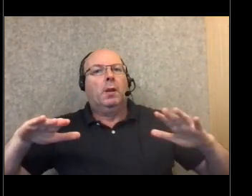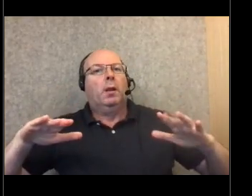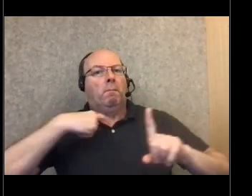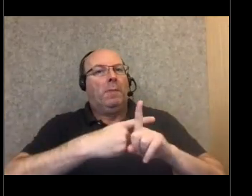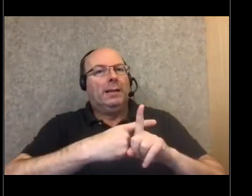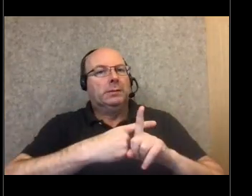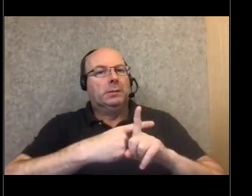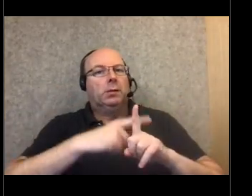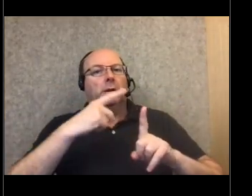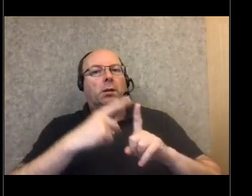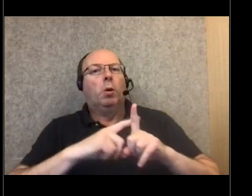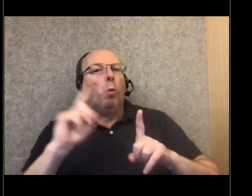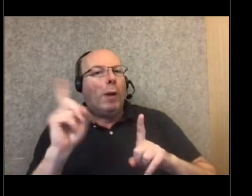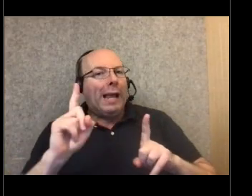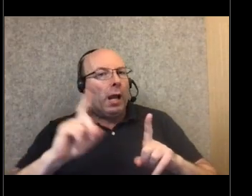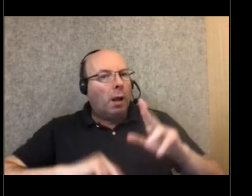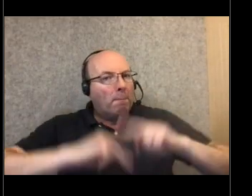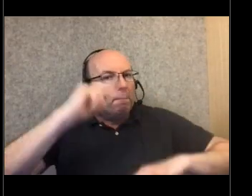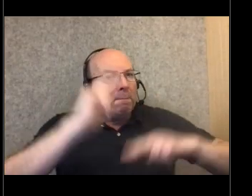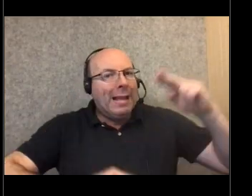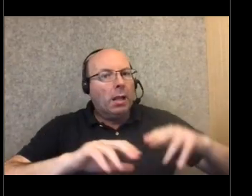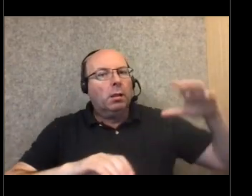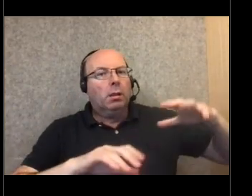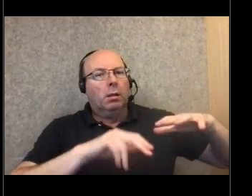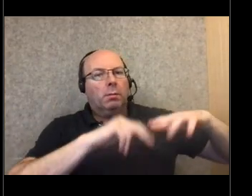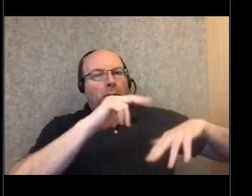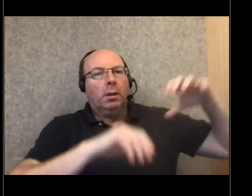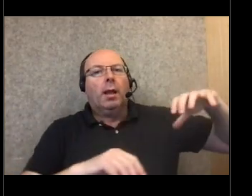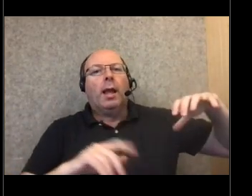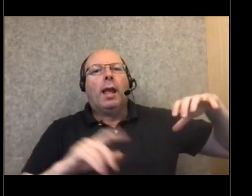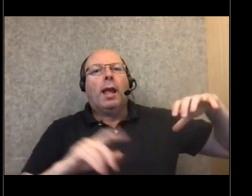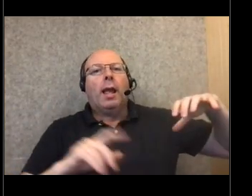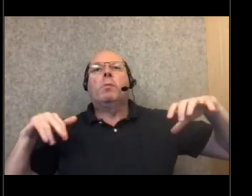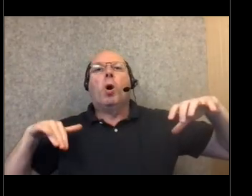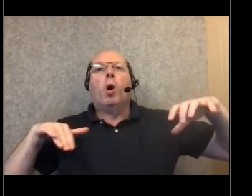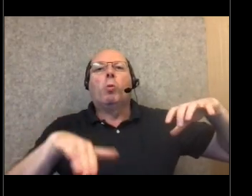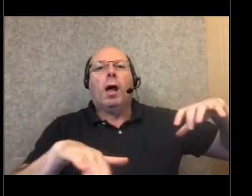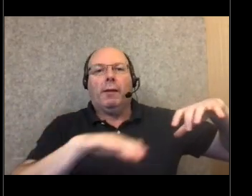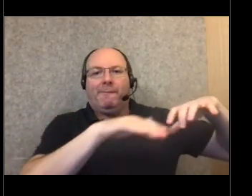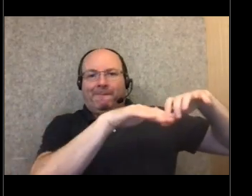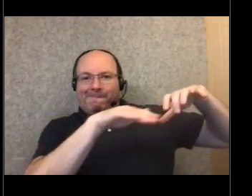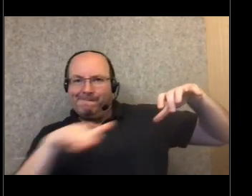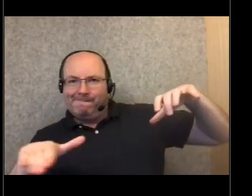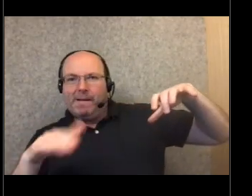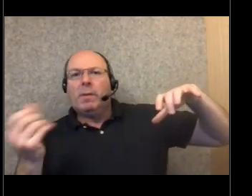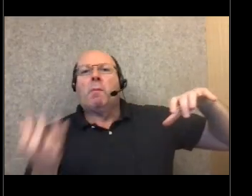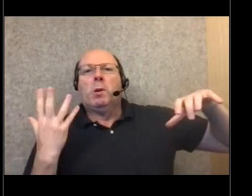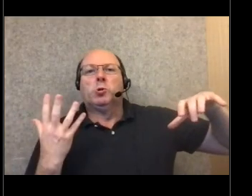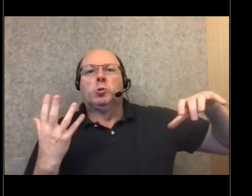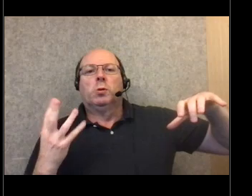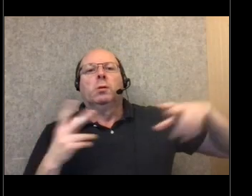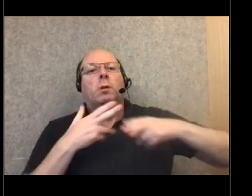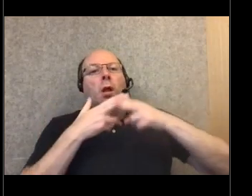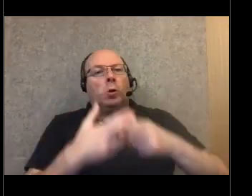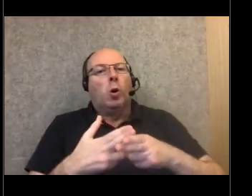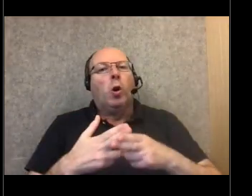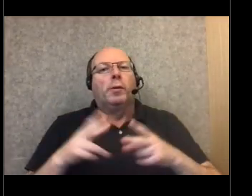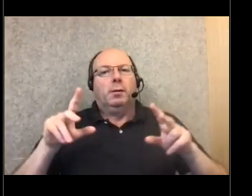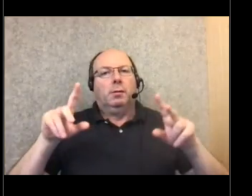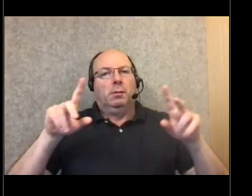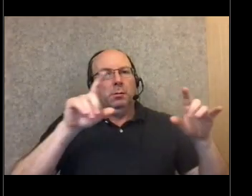and pedestrian arrival points. Again, that answer is the individual building test.